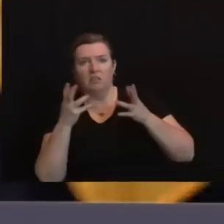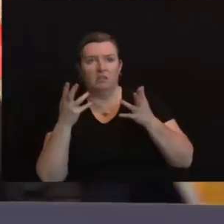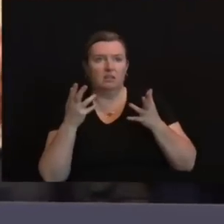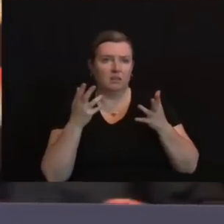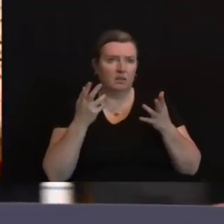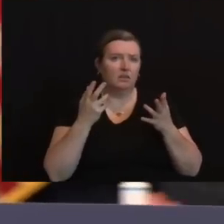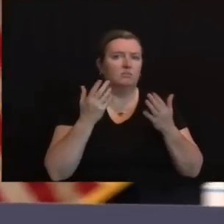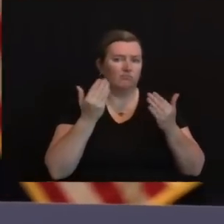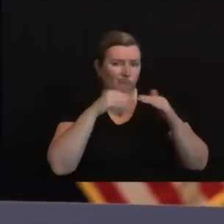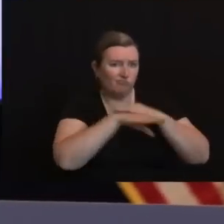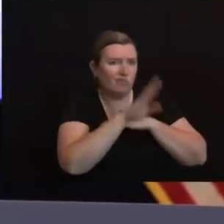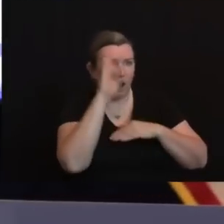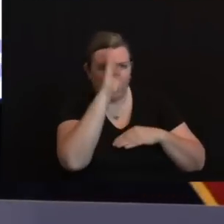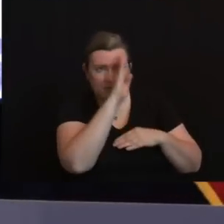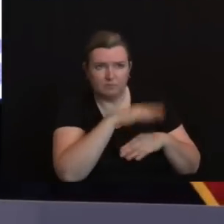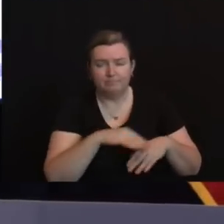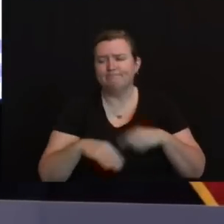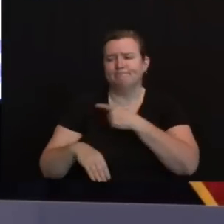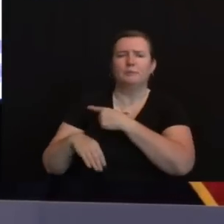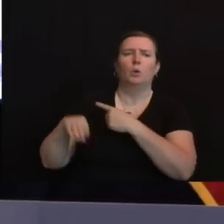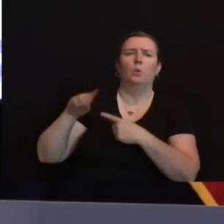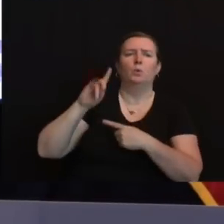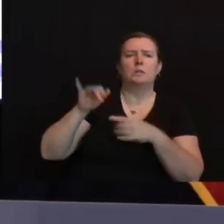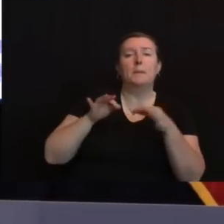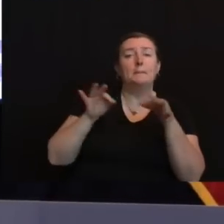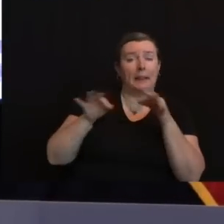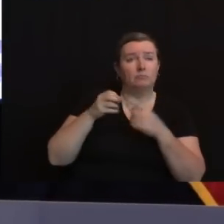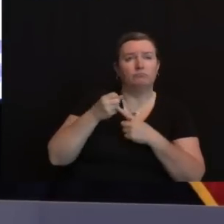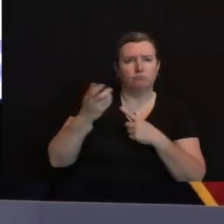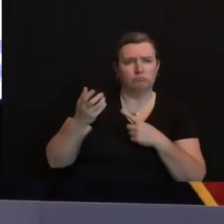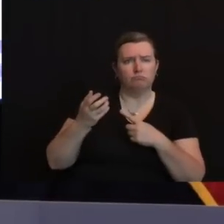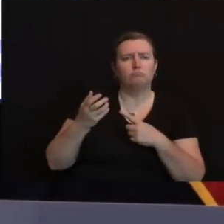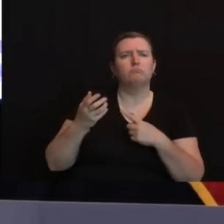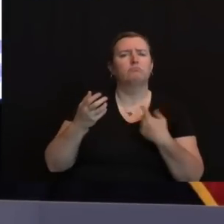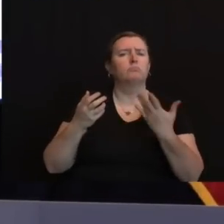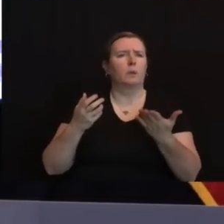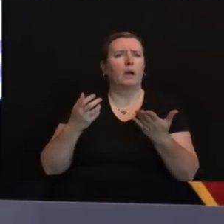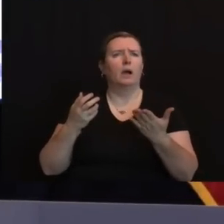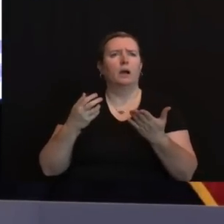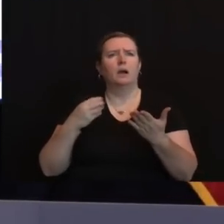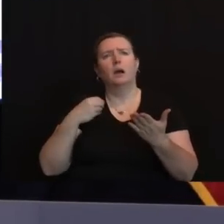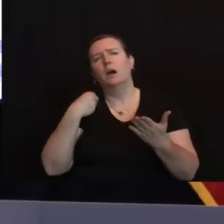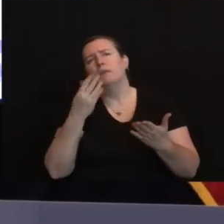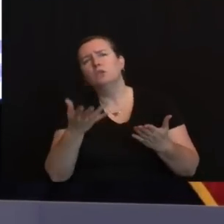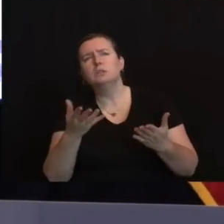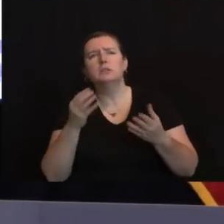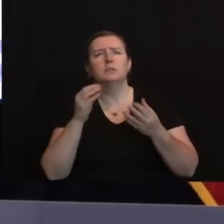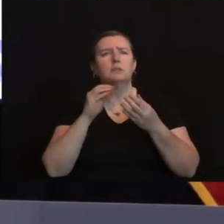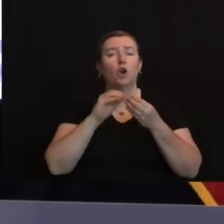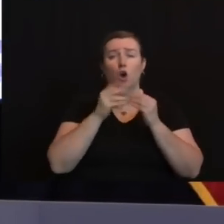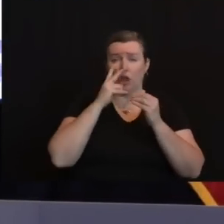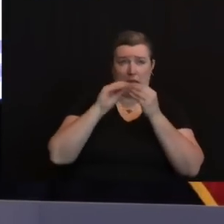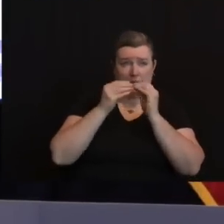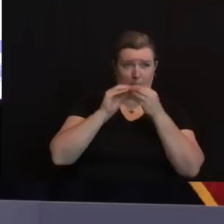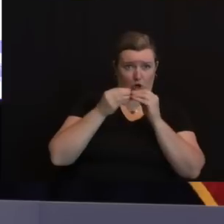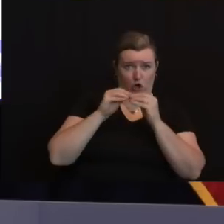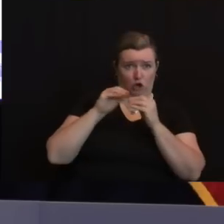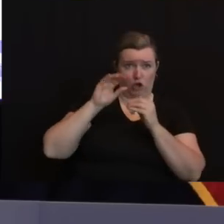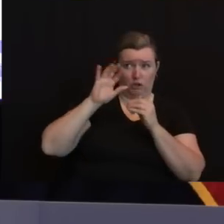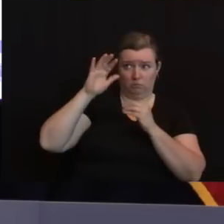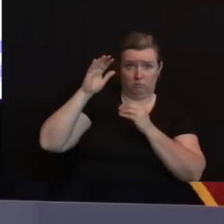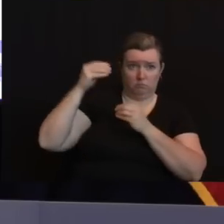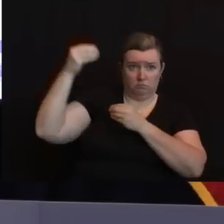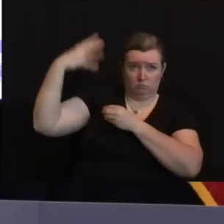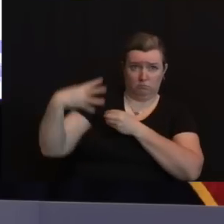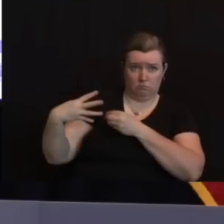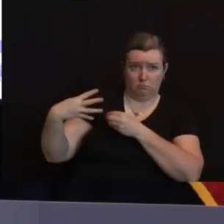we talked about it. We talked about it yesterday, but why don't I just give you absolute numbers? Because I think once you look at the absolute numbers, realize we have